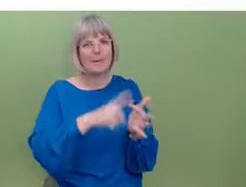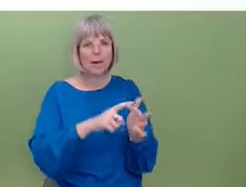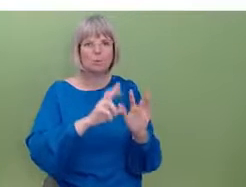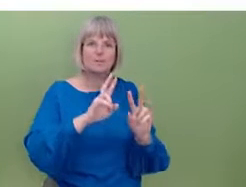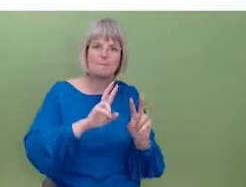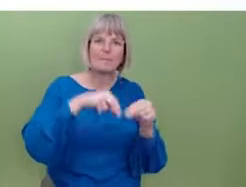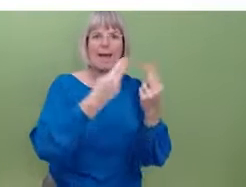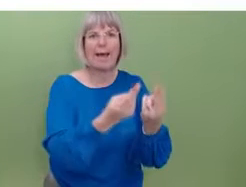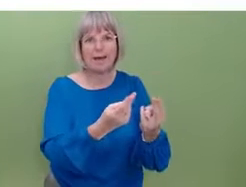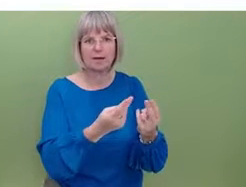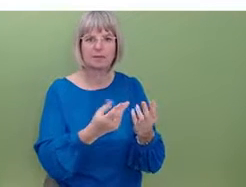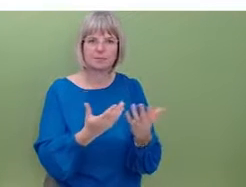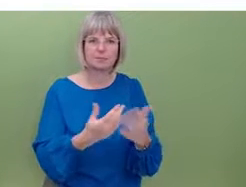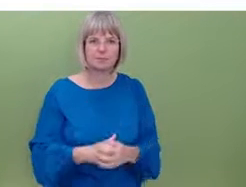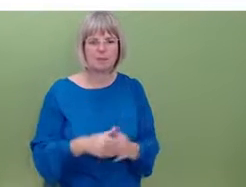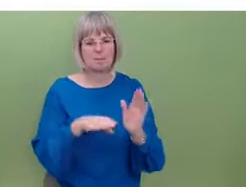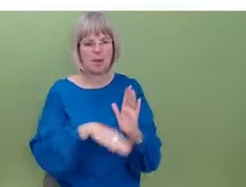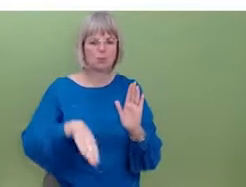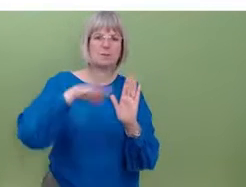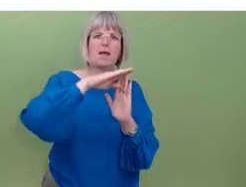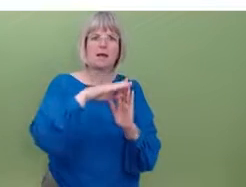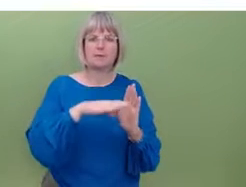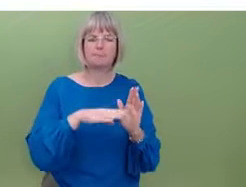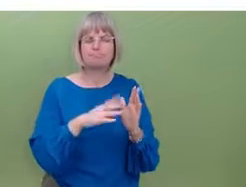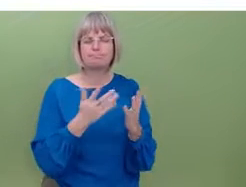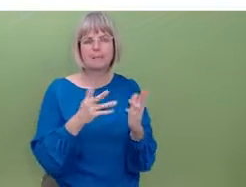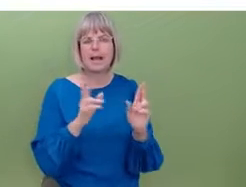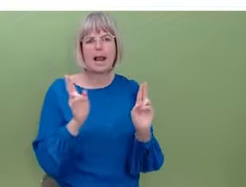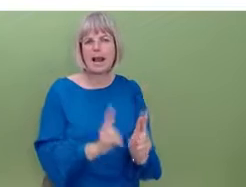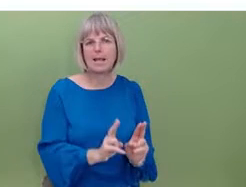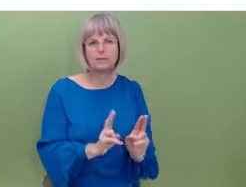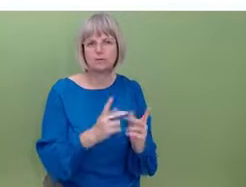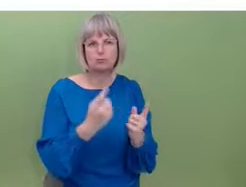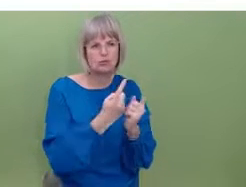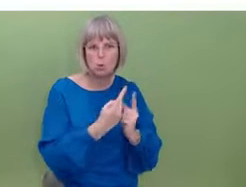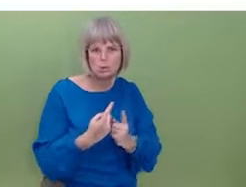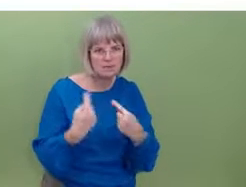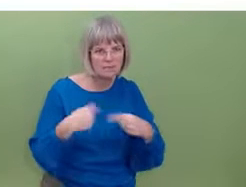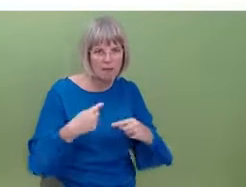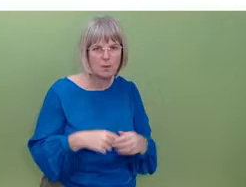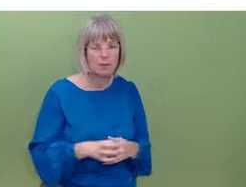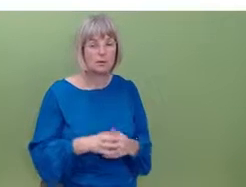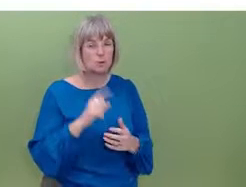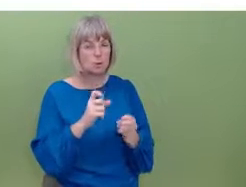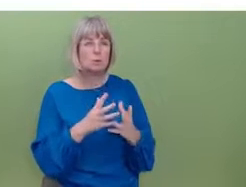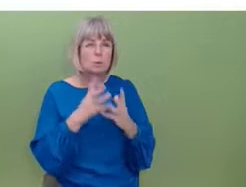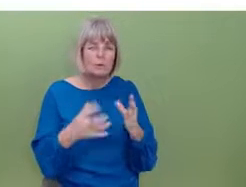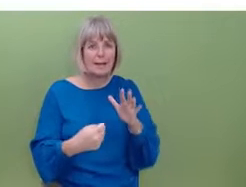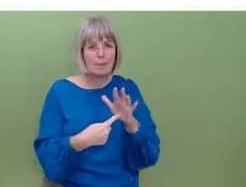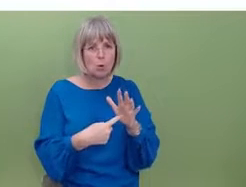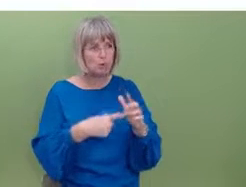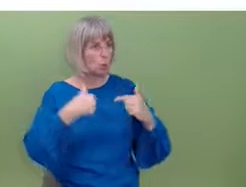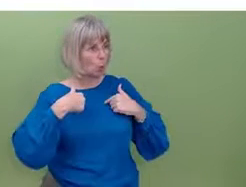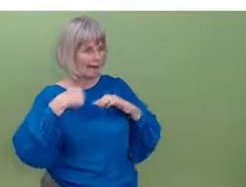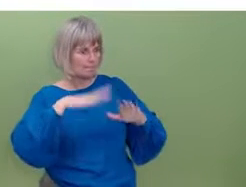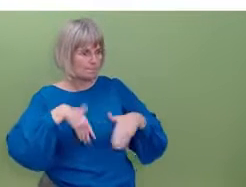It's important that we provide extra support for these individuals and